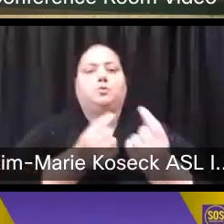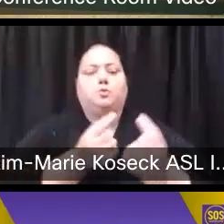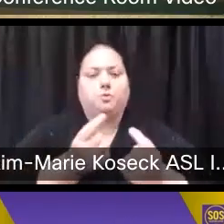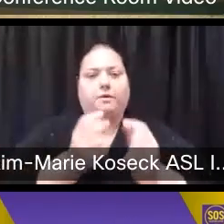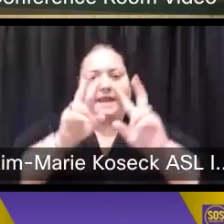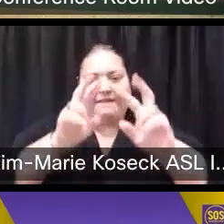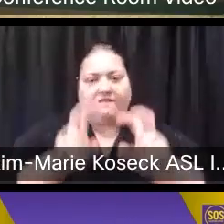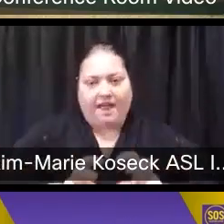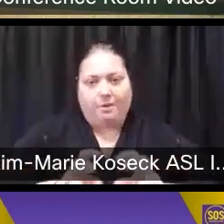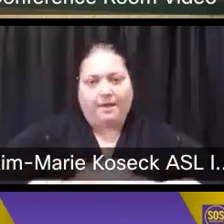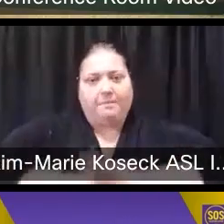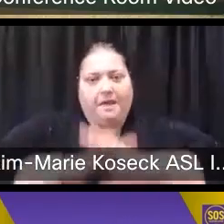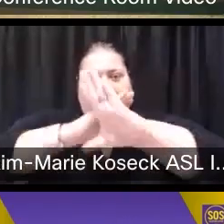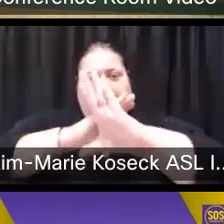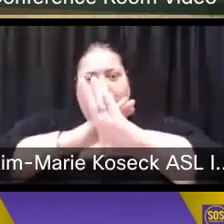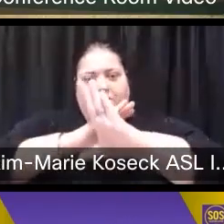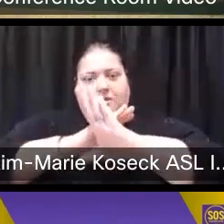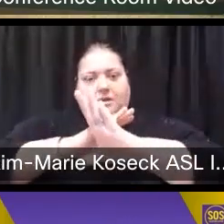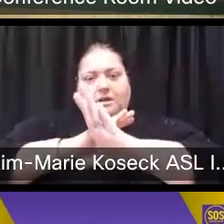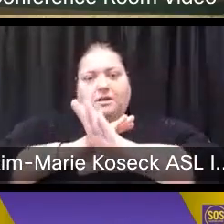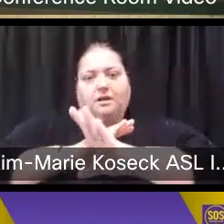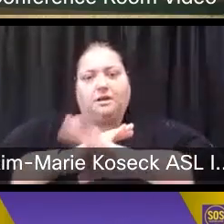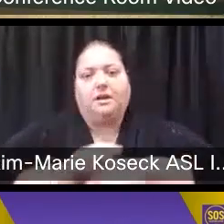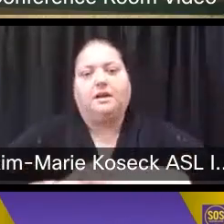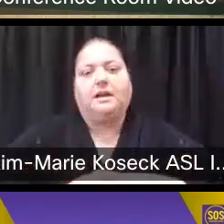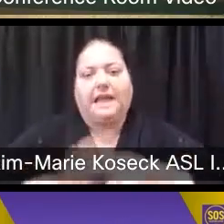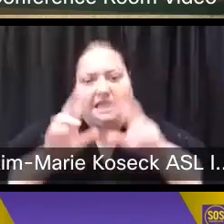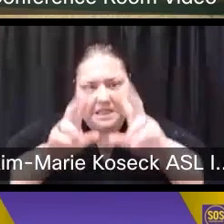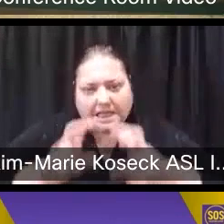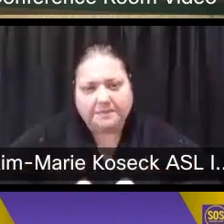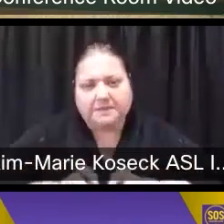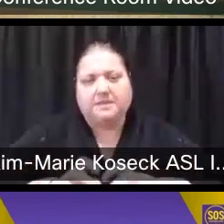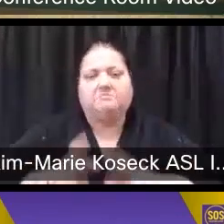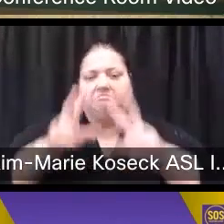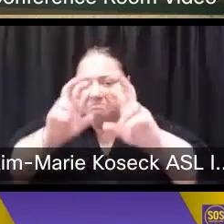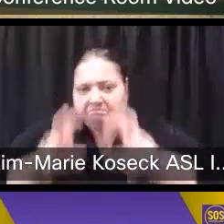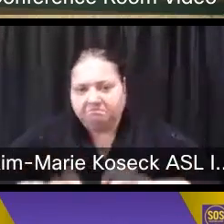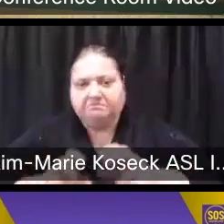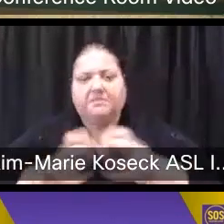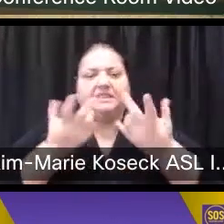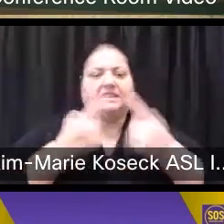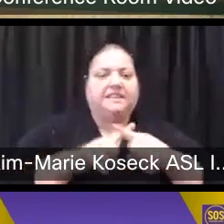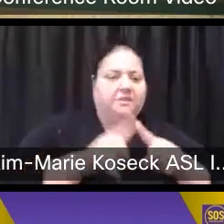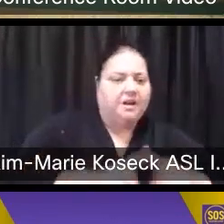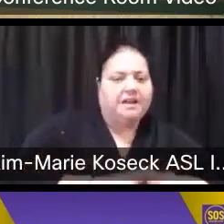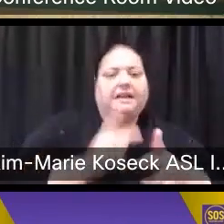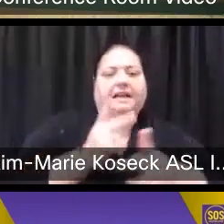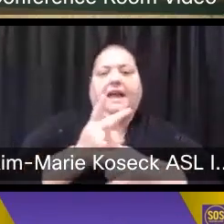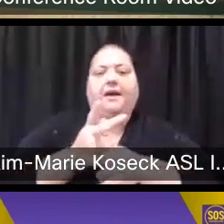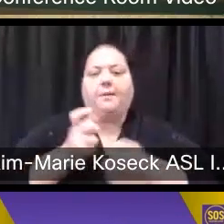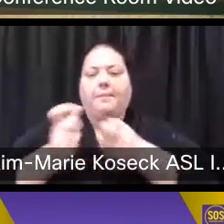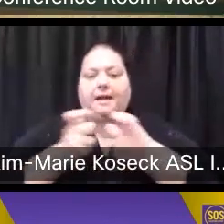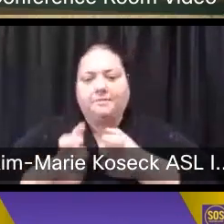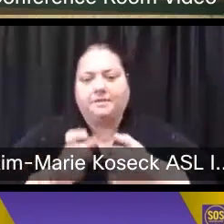address barriers to community tenure. They do a lot of assessment and evaluation. There's a lot of care management, linkage